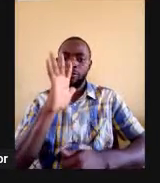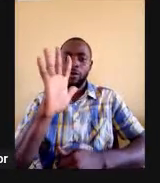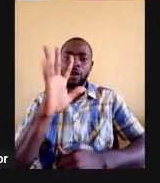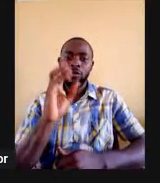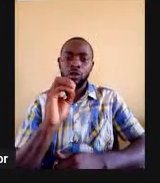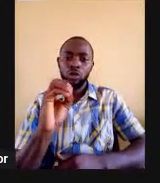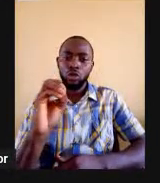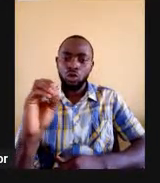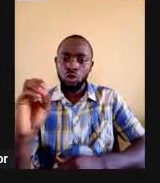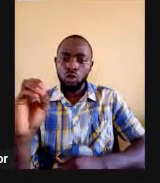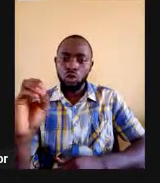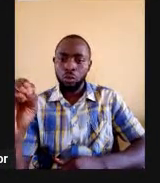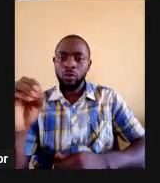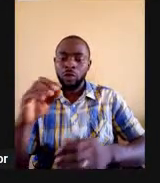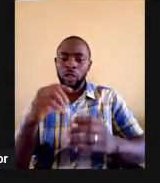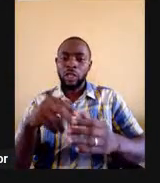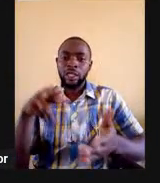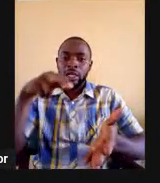represent space.